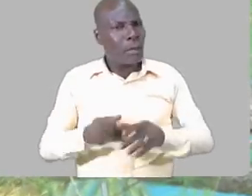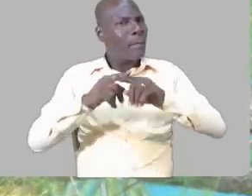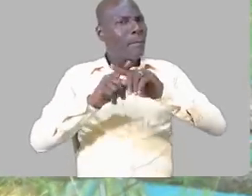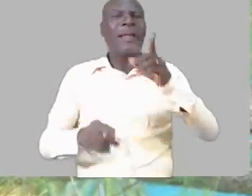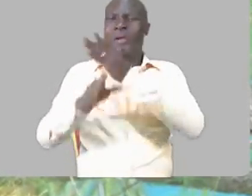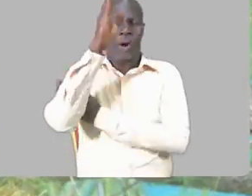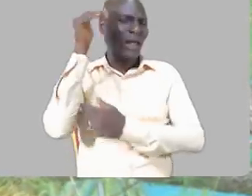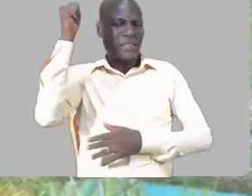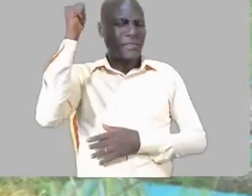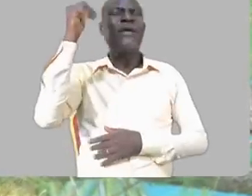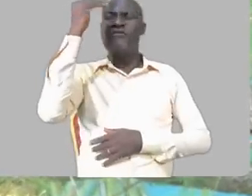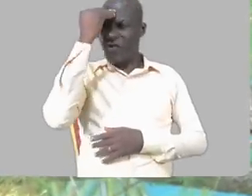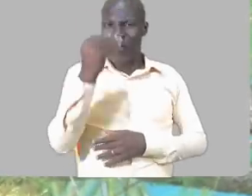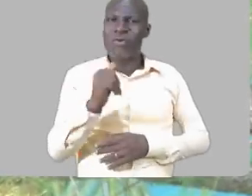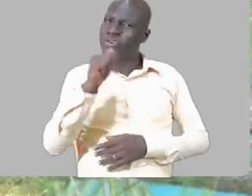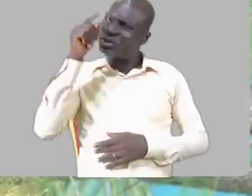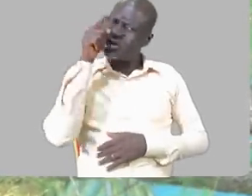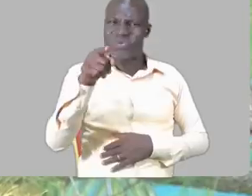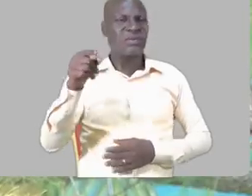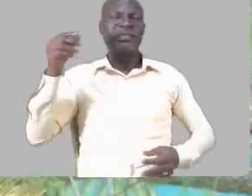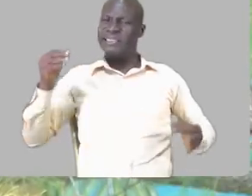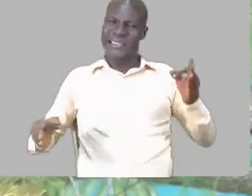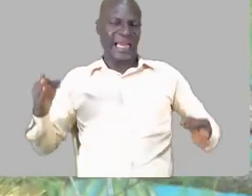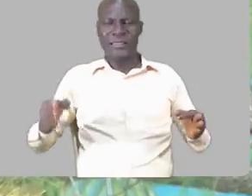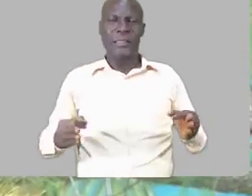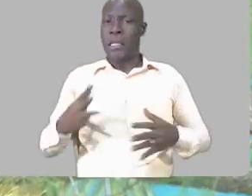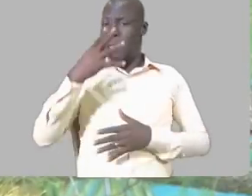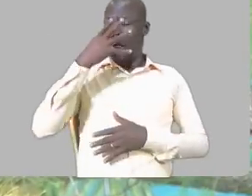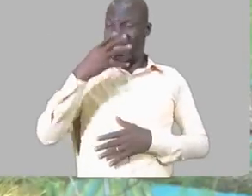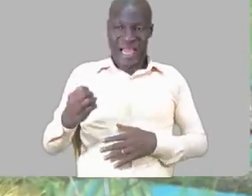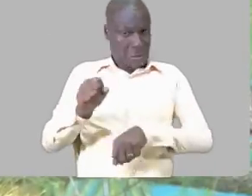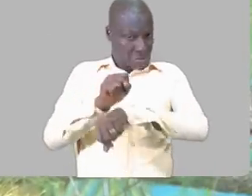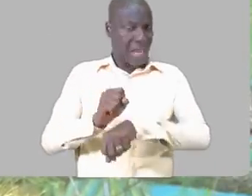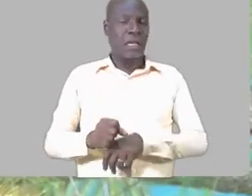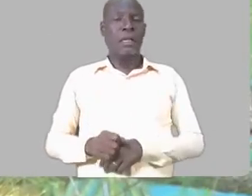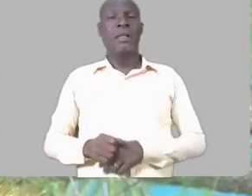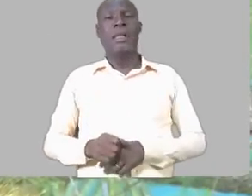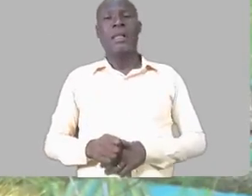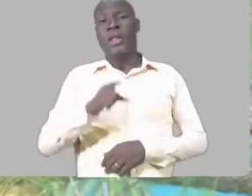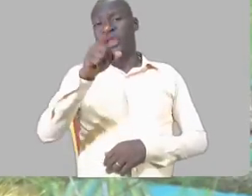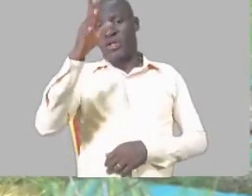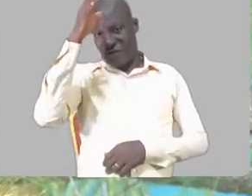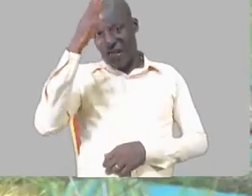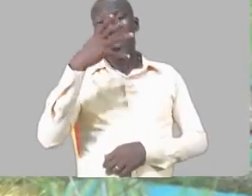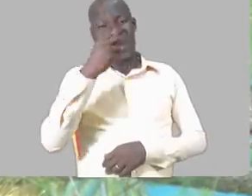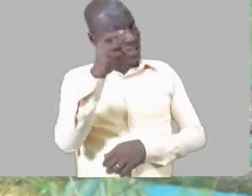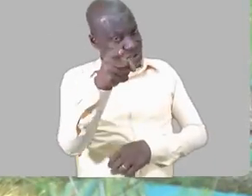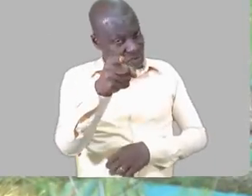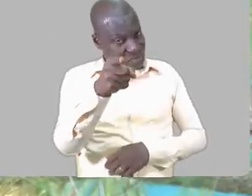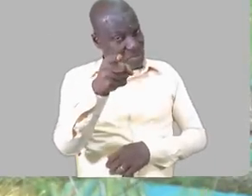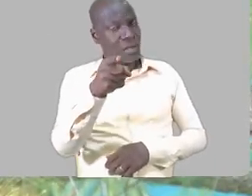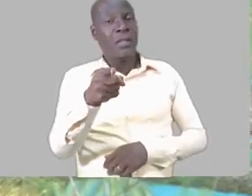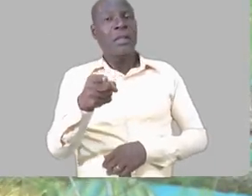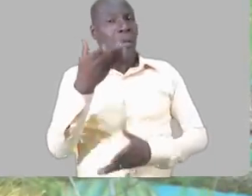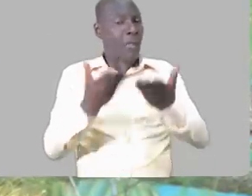ewo nyankopo anim nanso hwe ne nome no ono be odome ye no eye adwuma mi ka say say papa no me da wo wo de